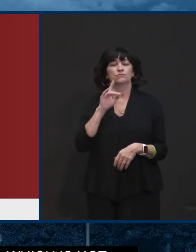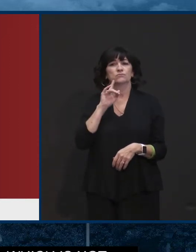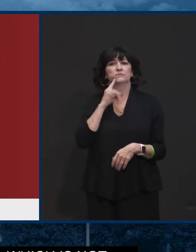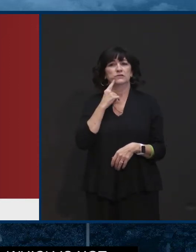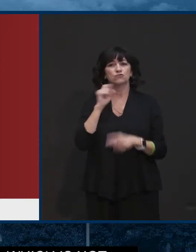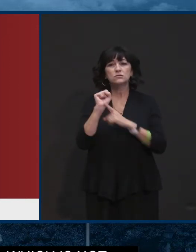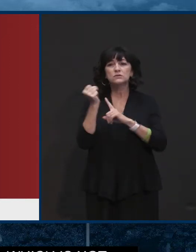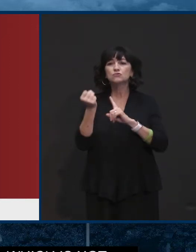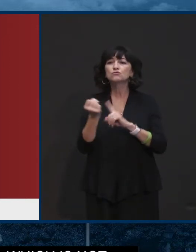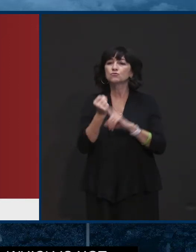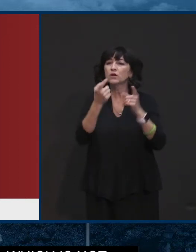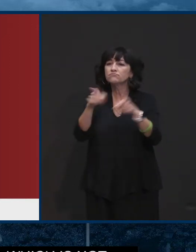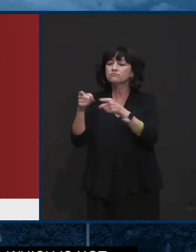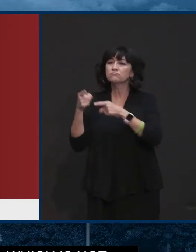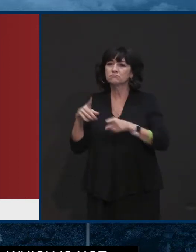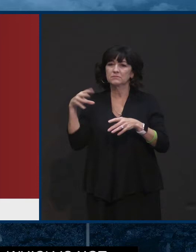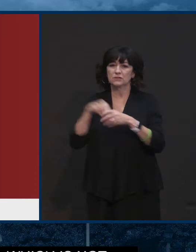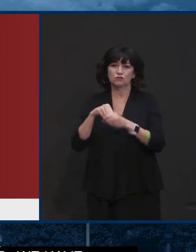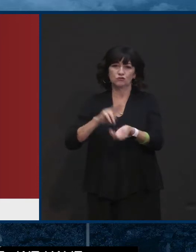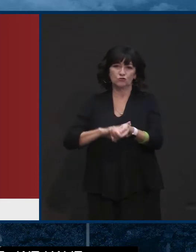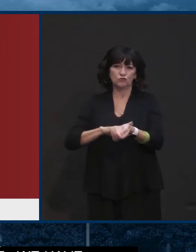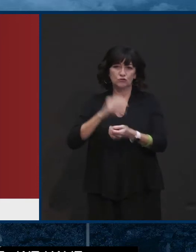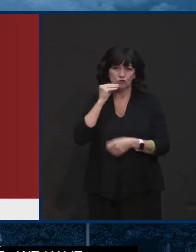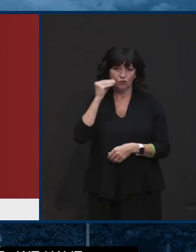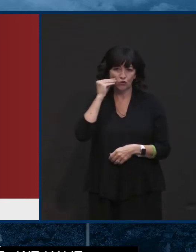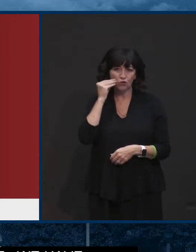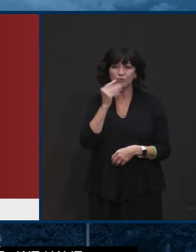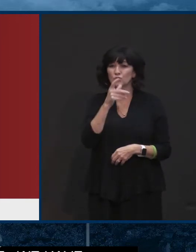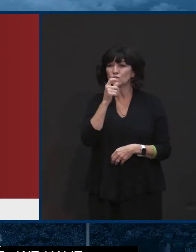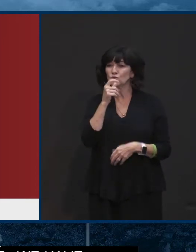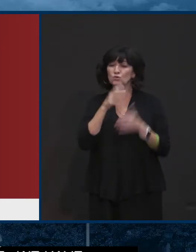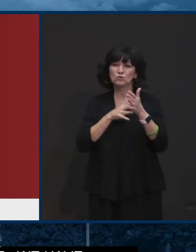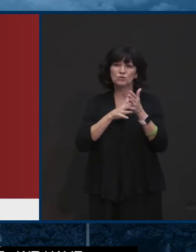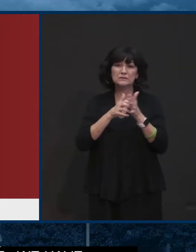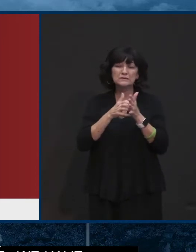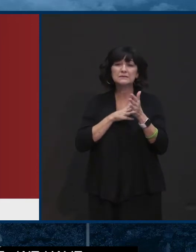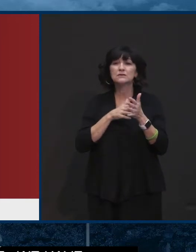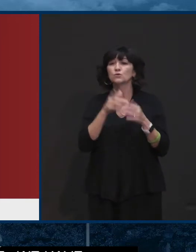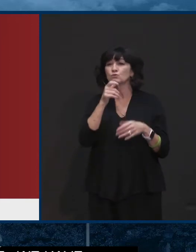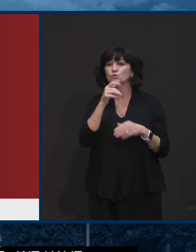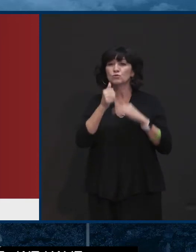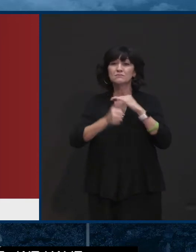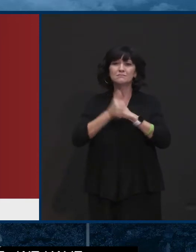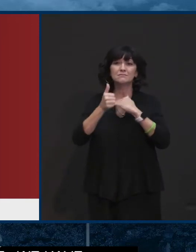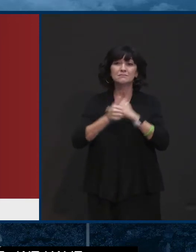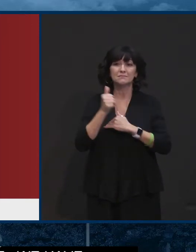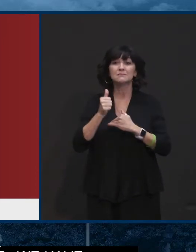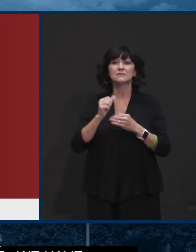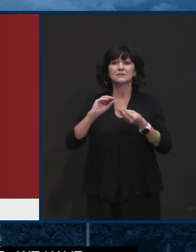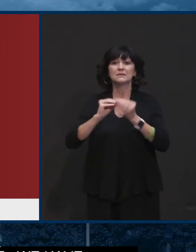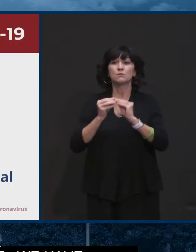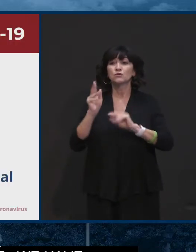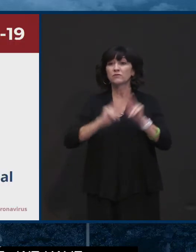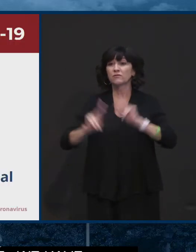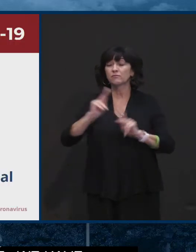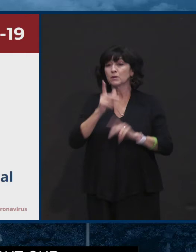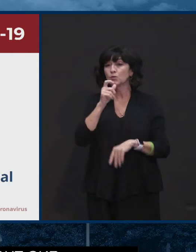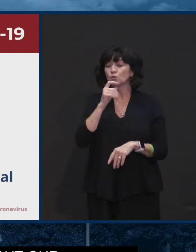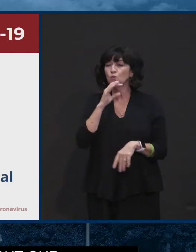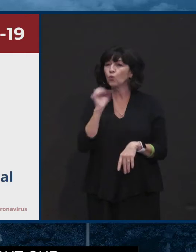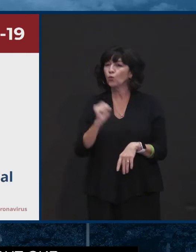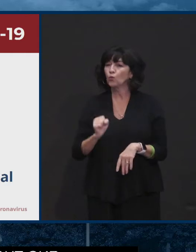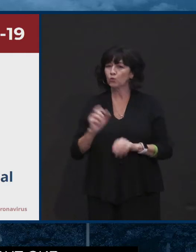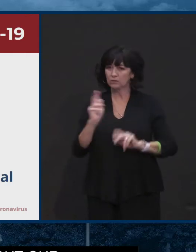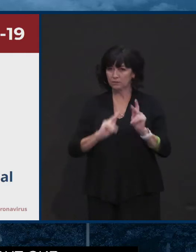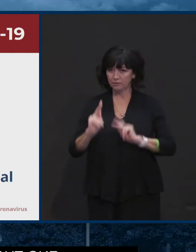to COVID-19, the most vulnerable populations in our state, and where we see the most fatalities. And so let's go right to the